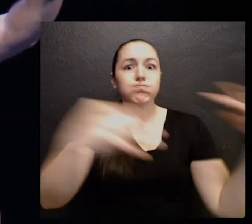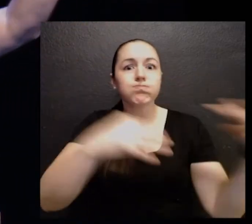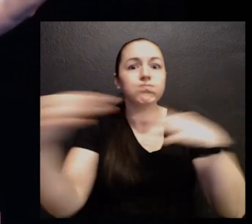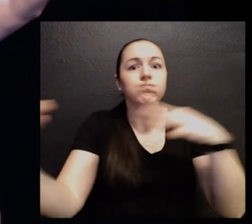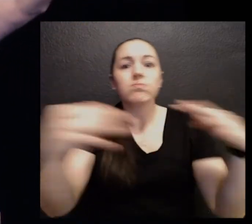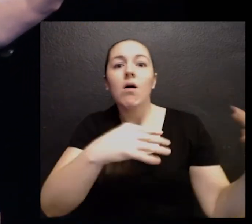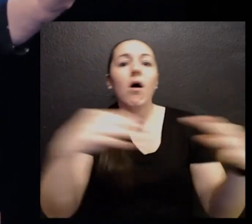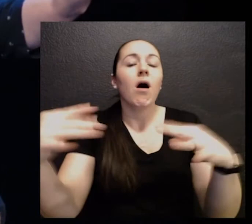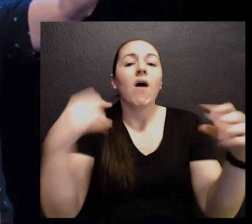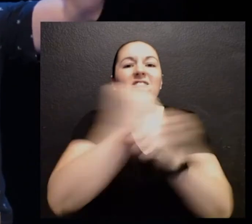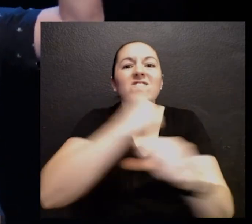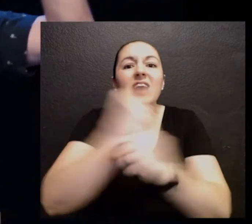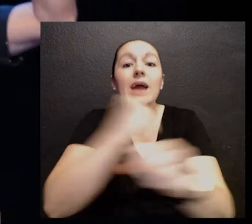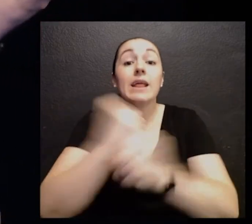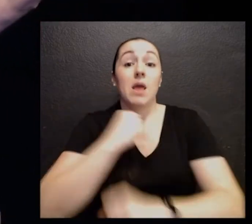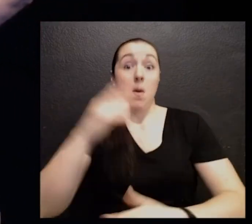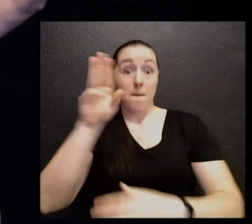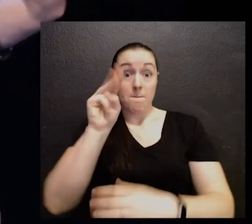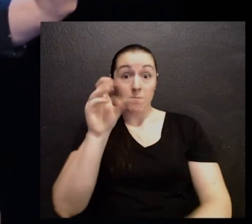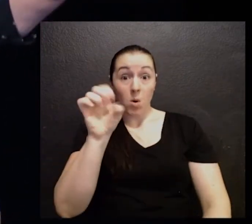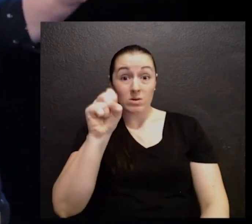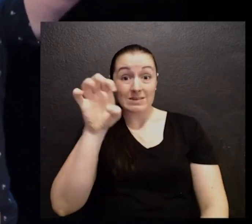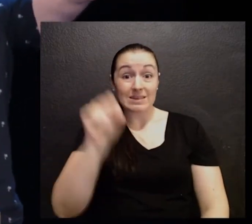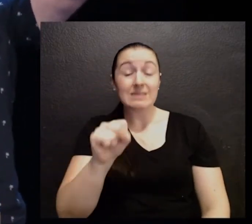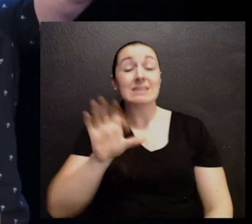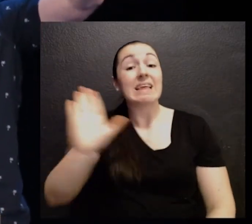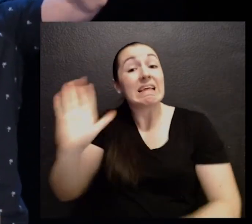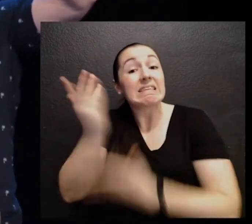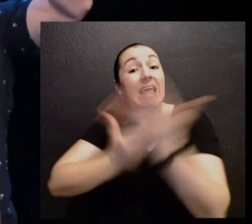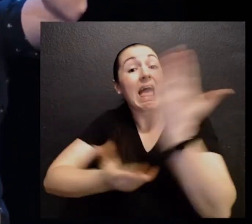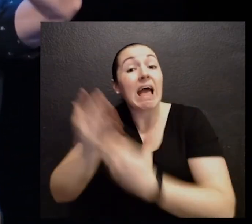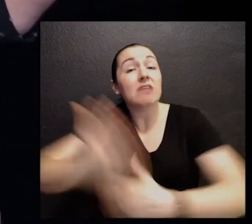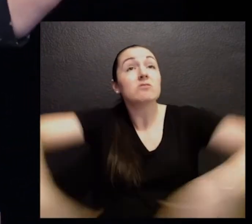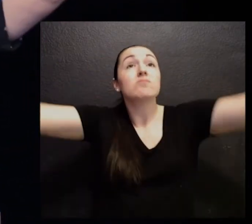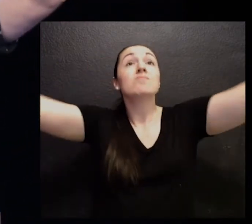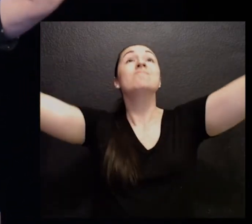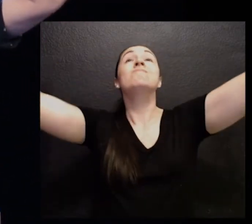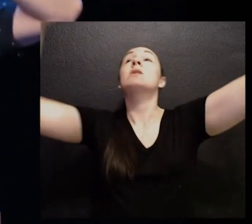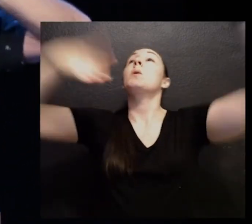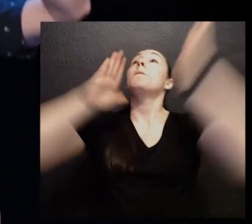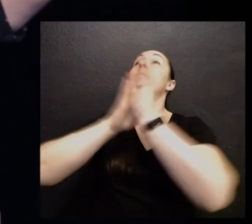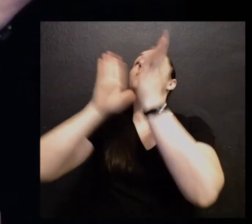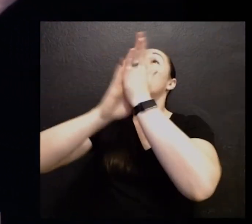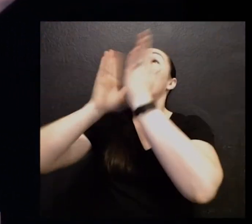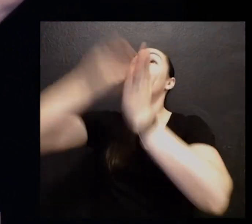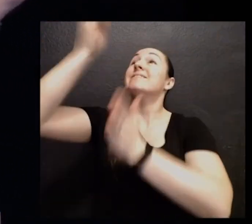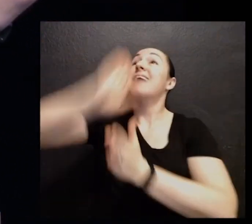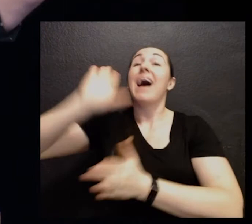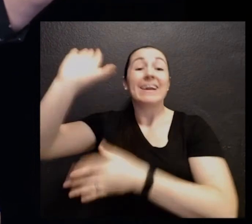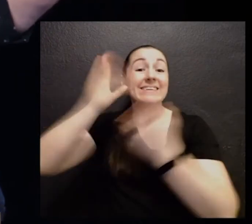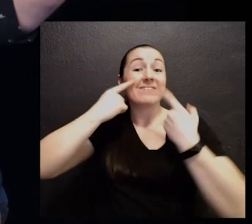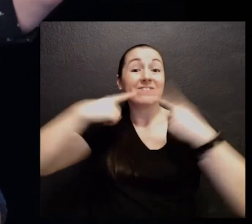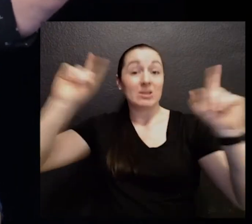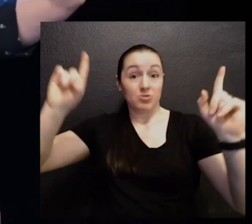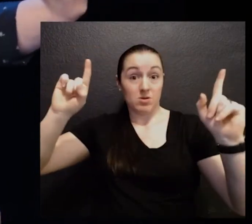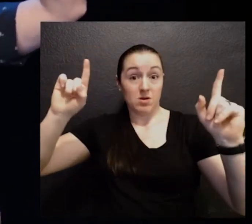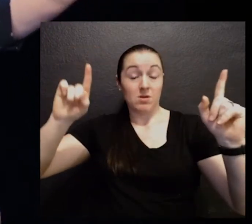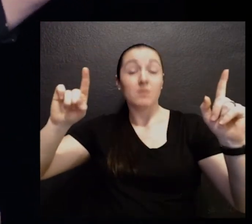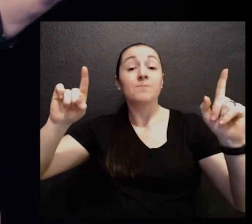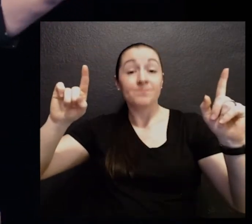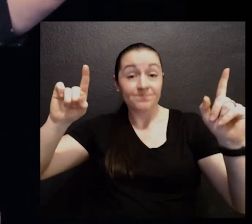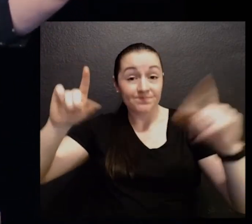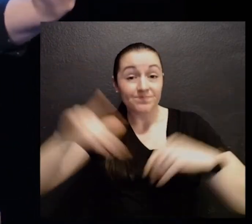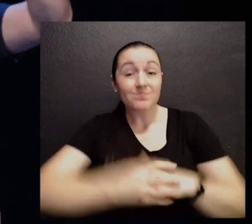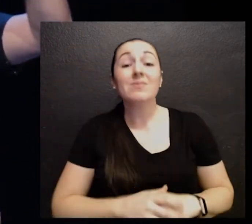Moses raises his hands to praise God and give him When Moses raises his hands to give